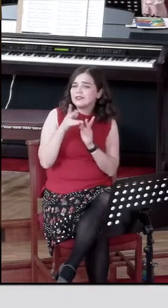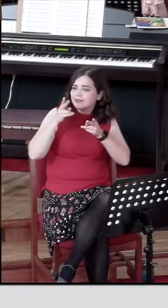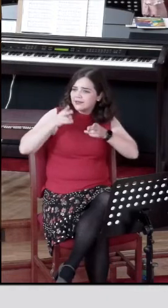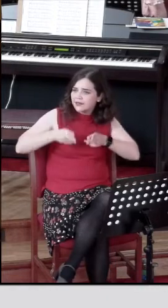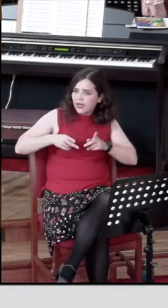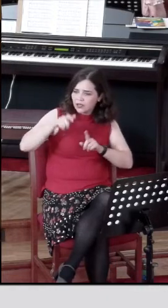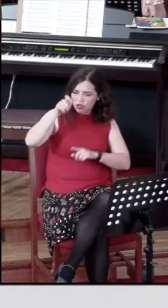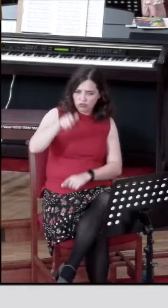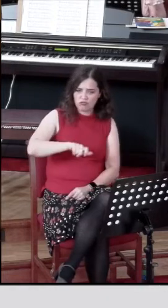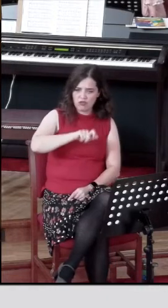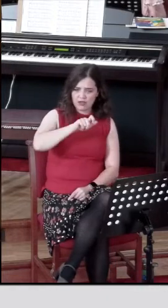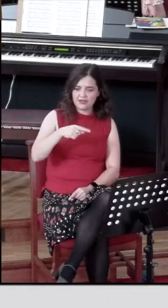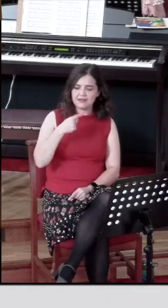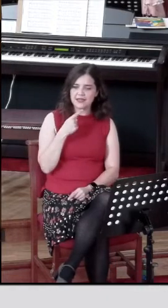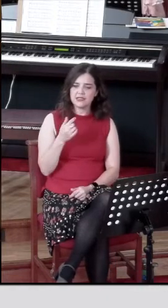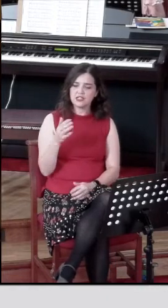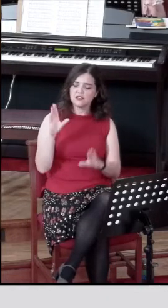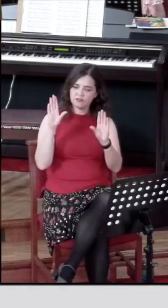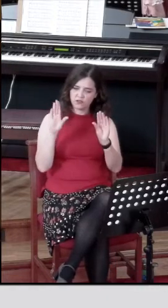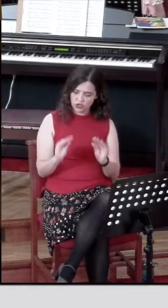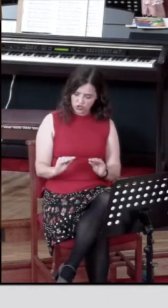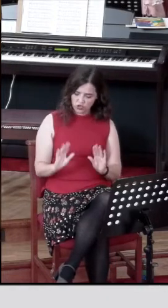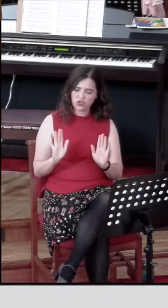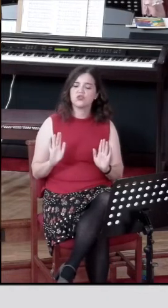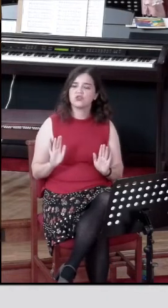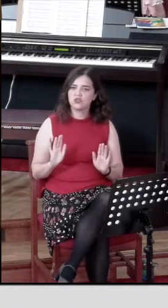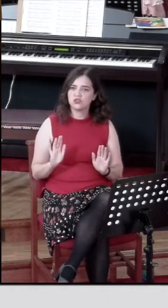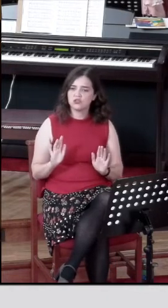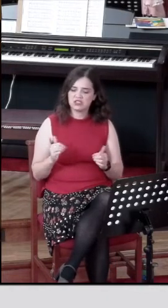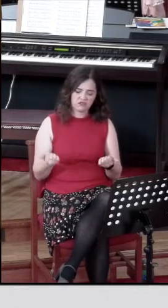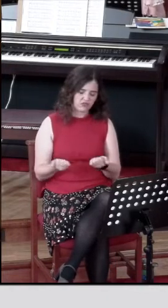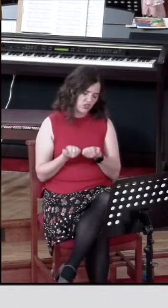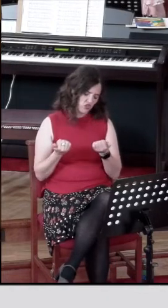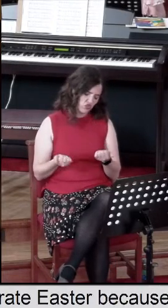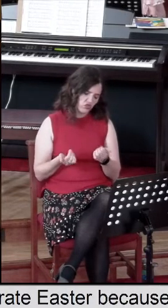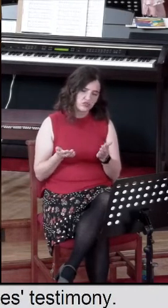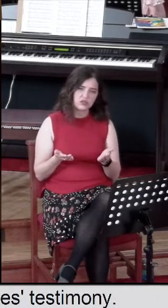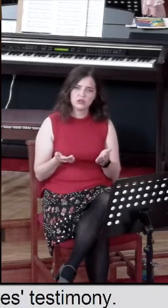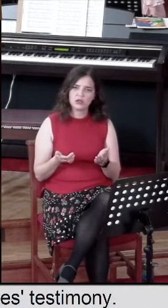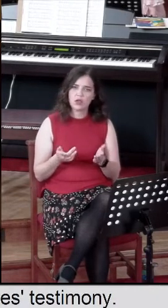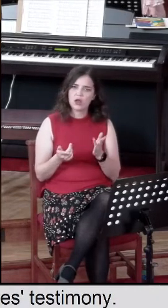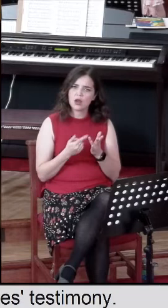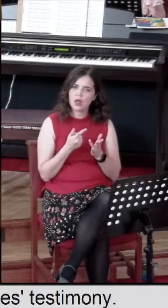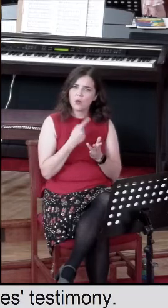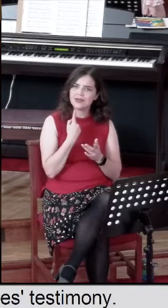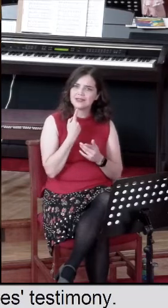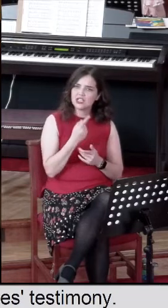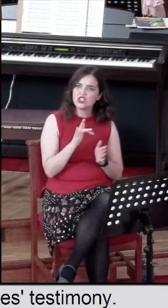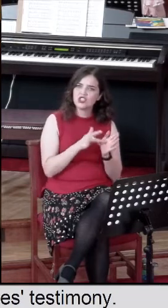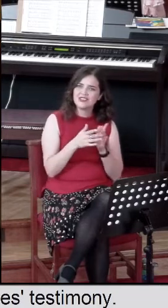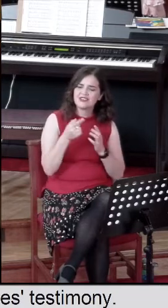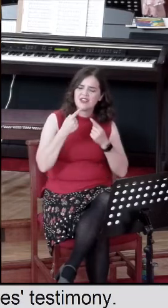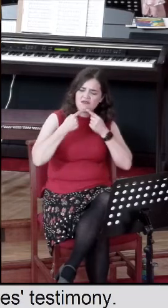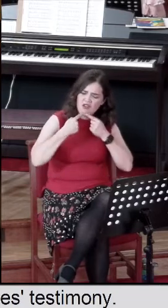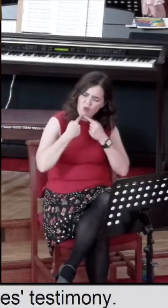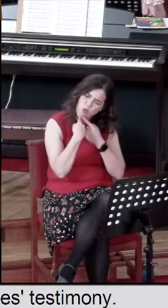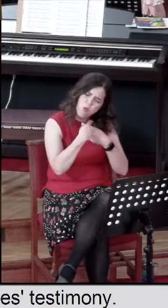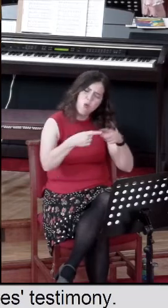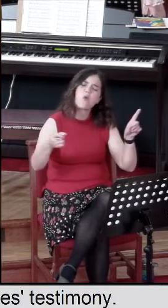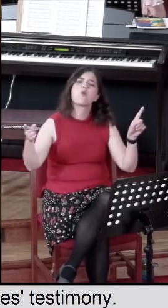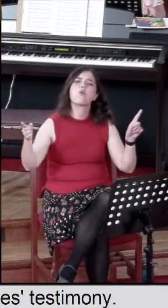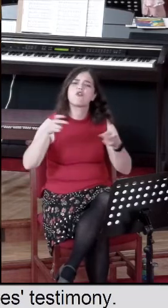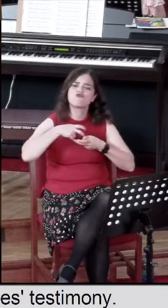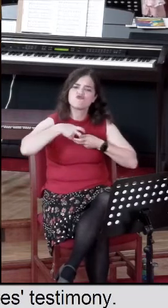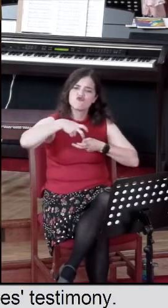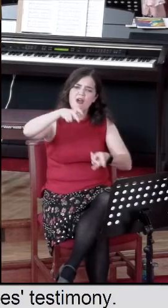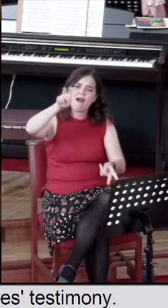it is finished. And in another gospel, it says, Jesus gave a loud cry. So when Jesus said, it is finished, it